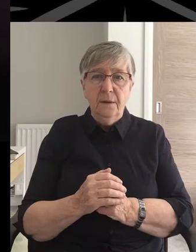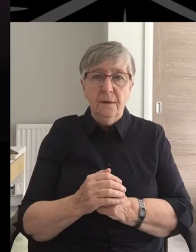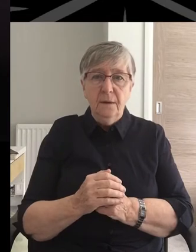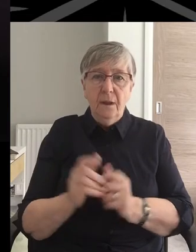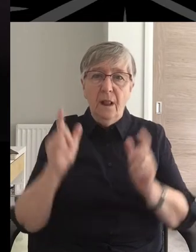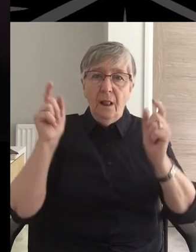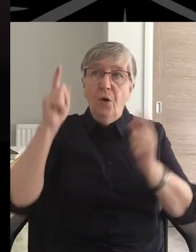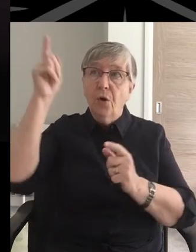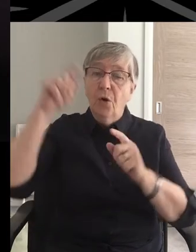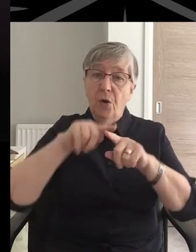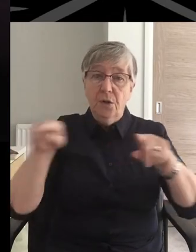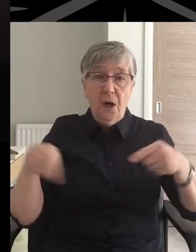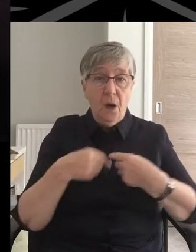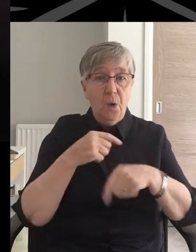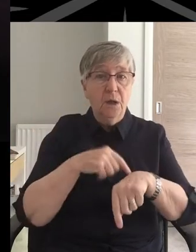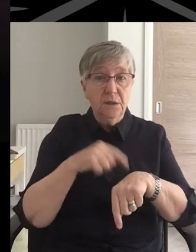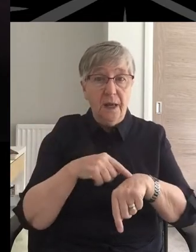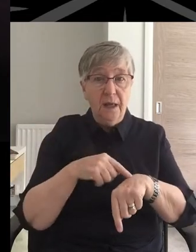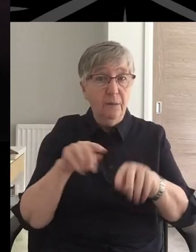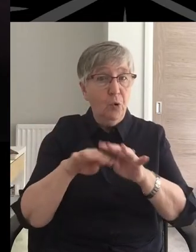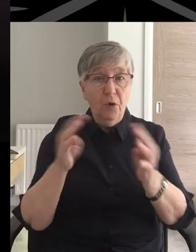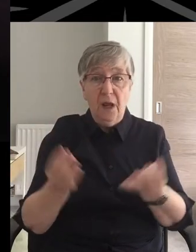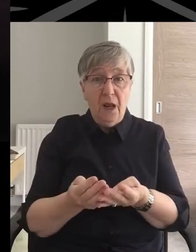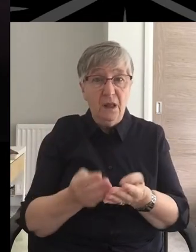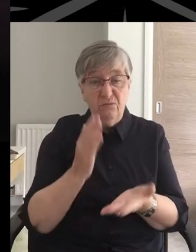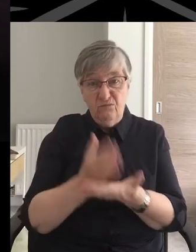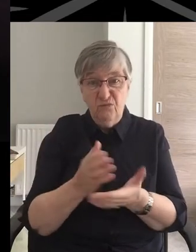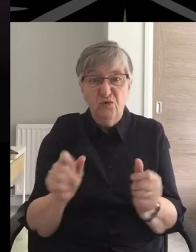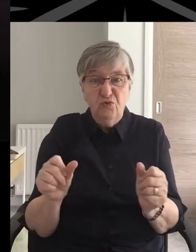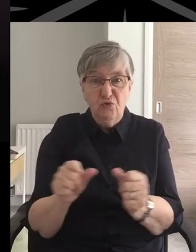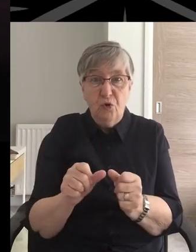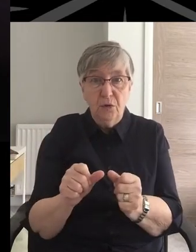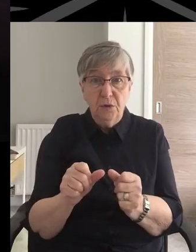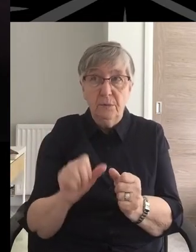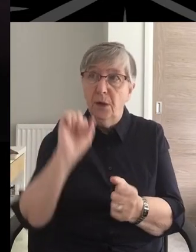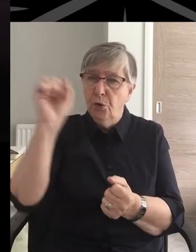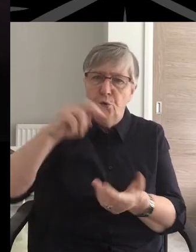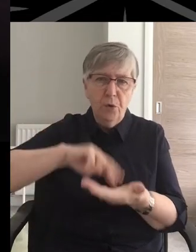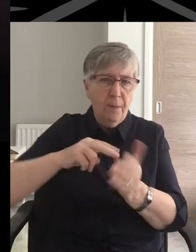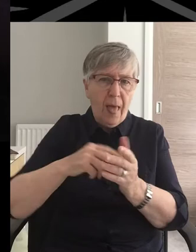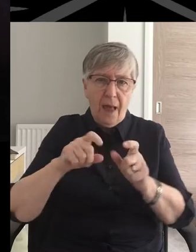Lord God, our time on earth is fairly short and your purpose is long.